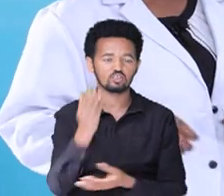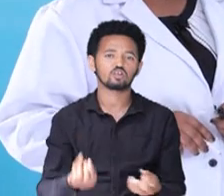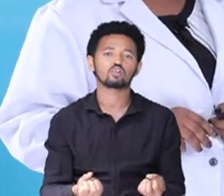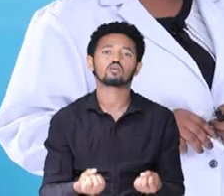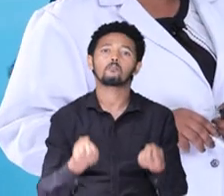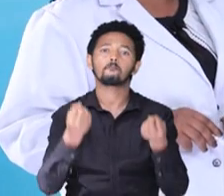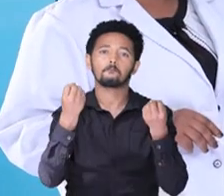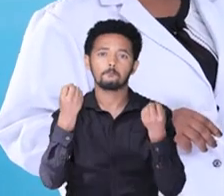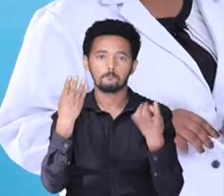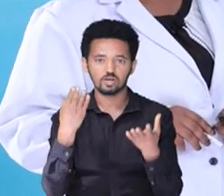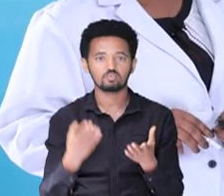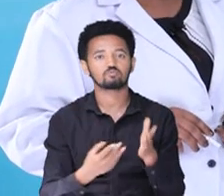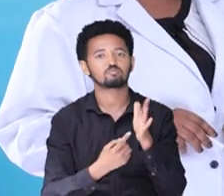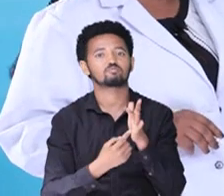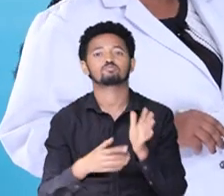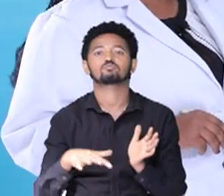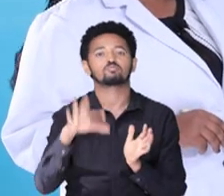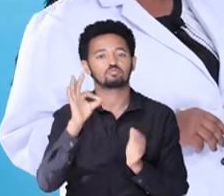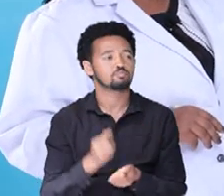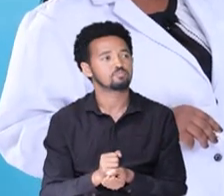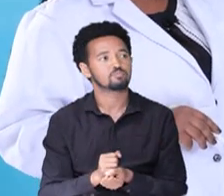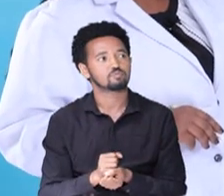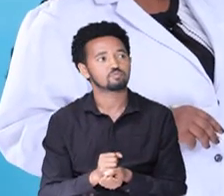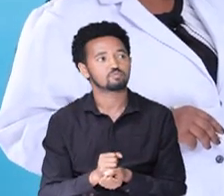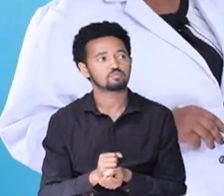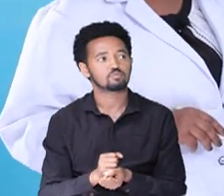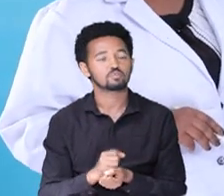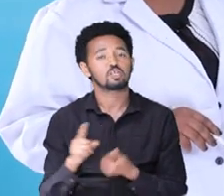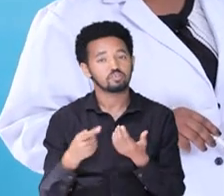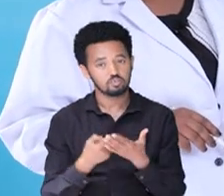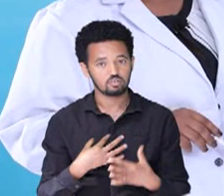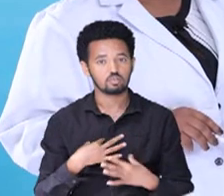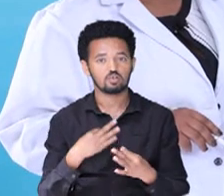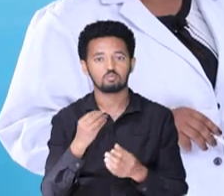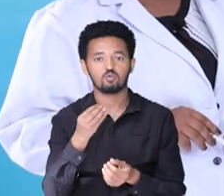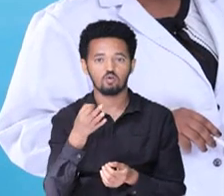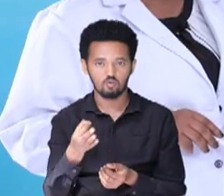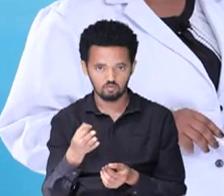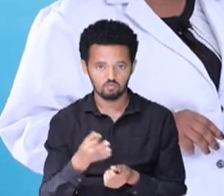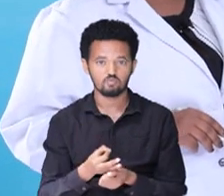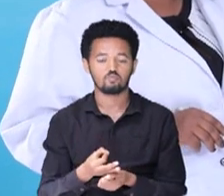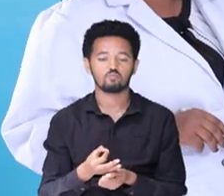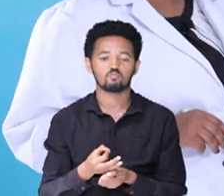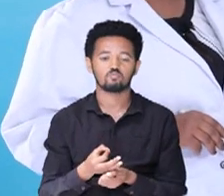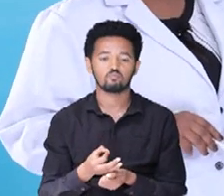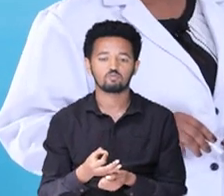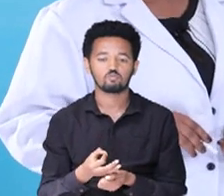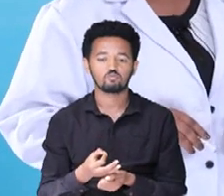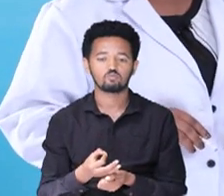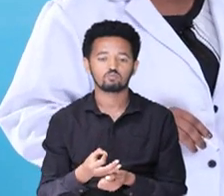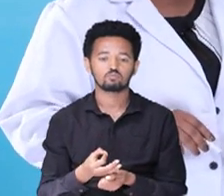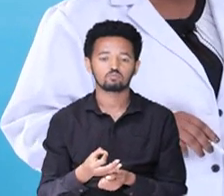many scattered trees like thorn bushes. This type of savanna vegetation mostly